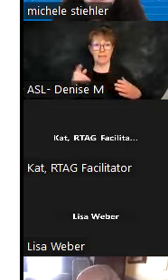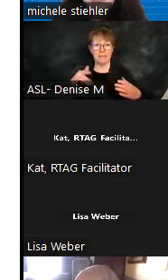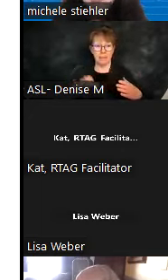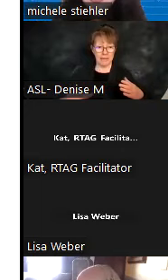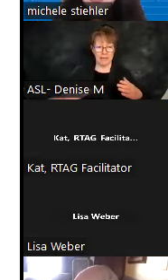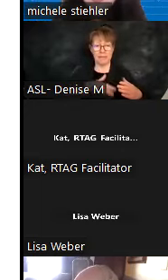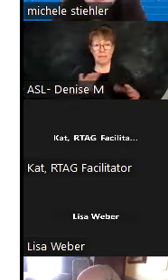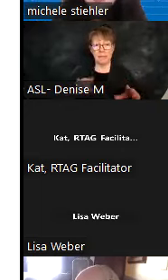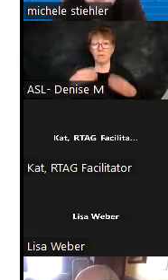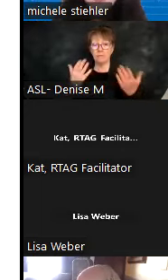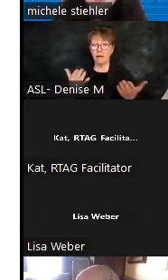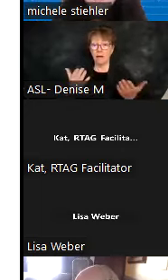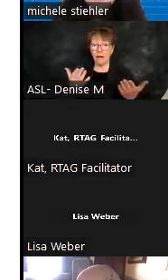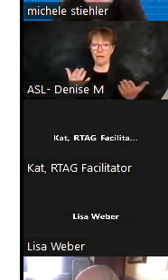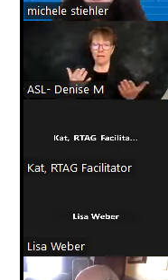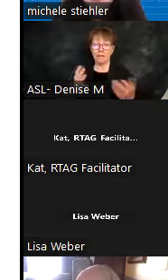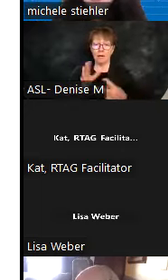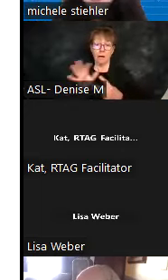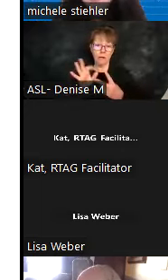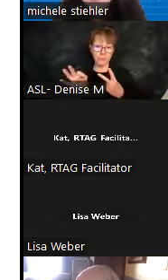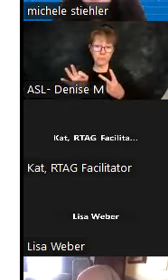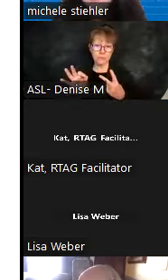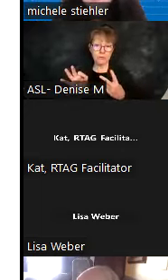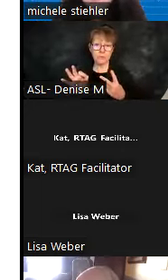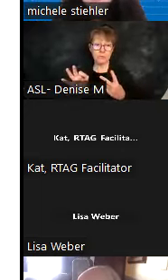an opportunity for